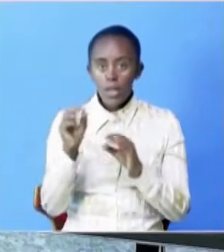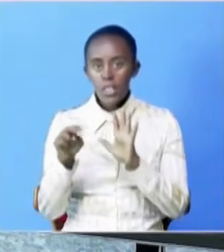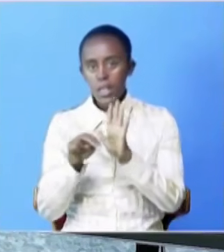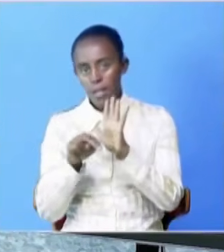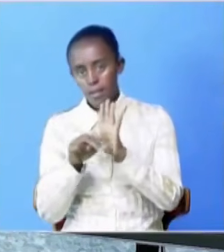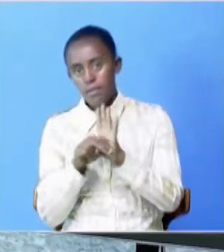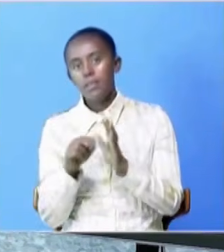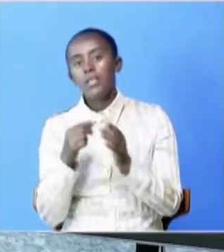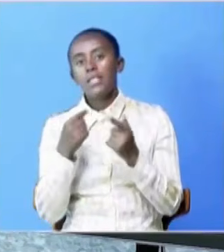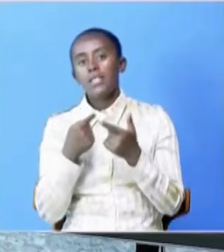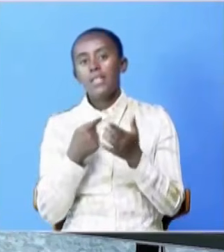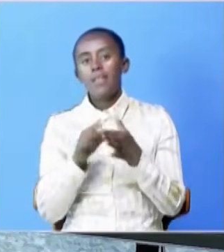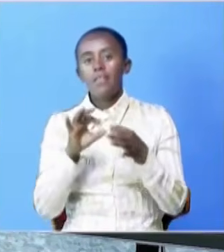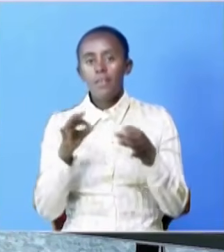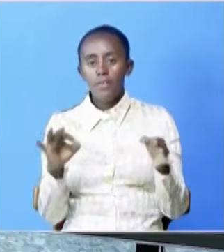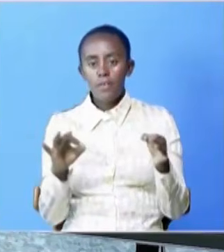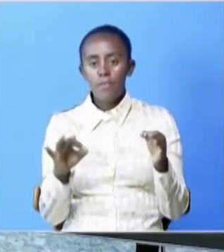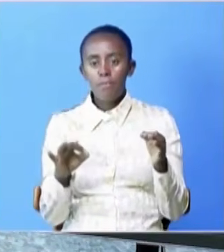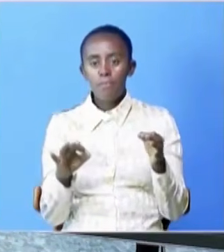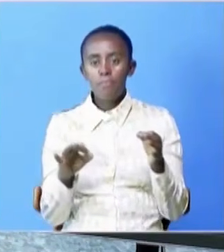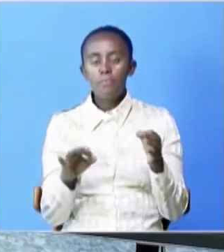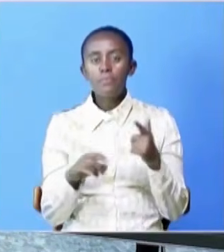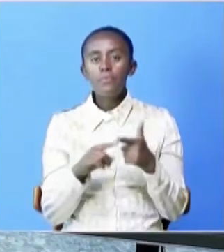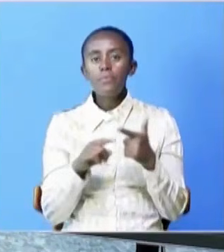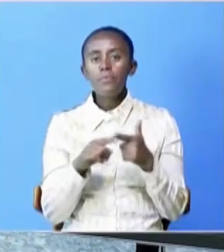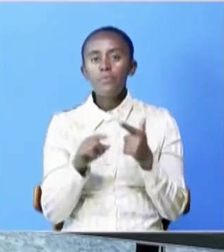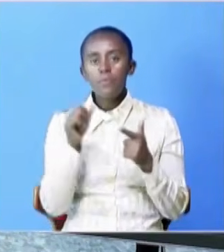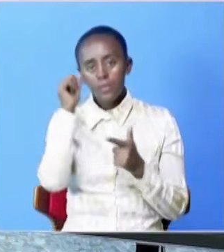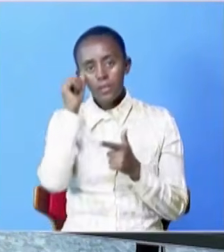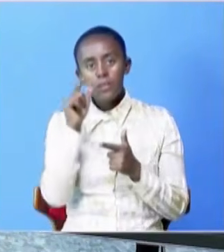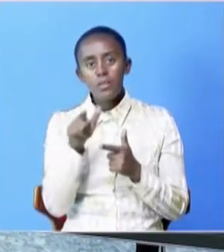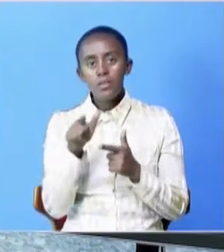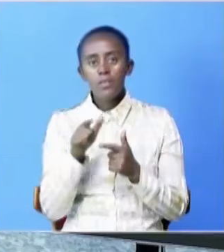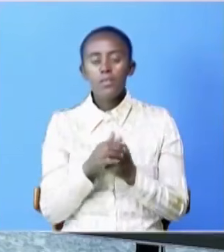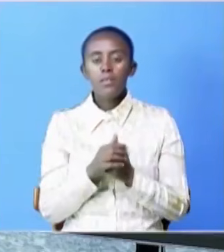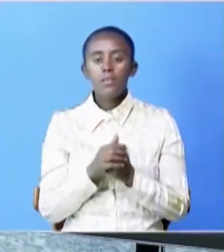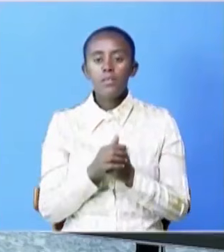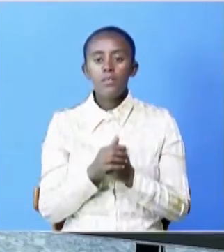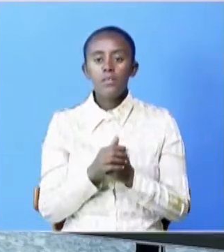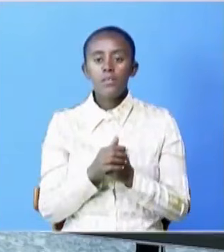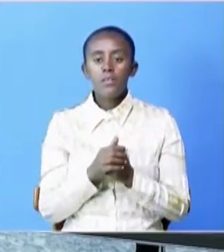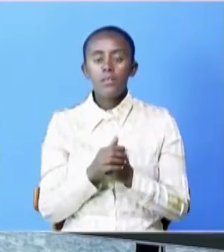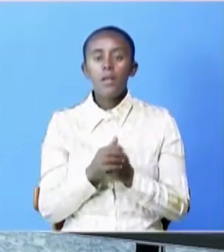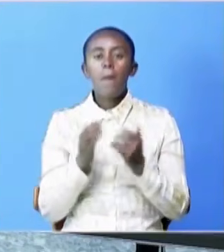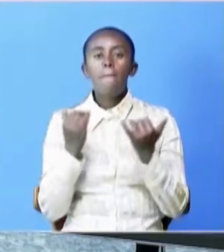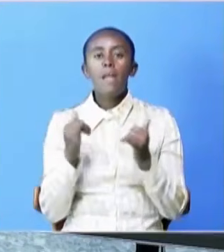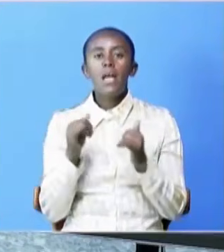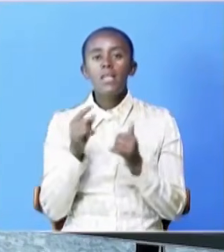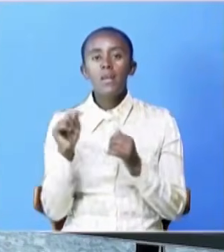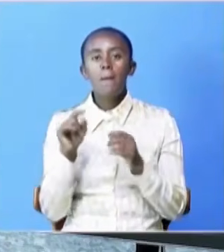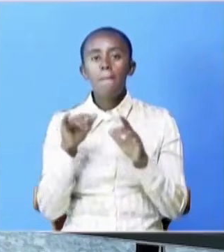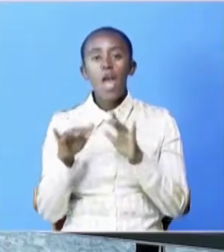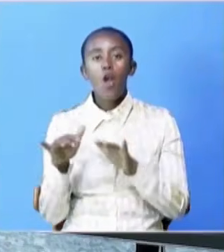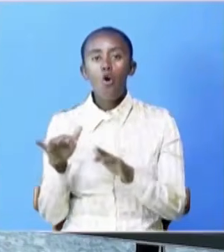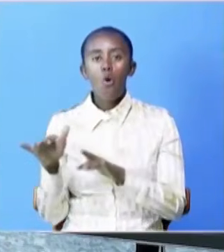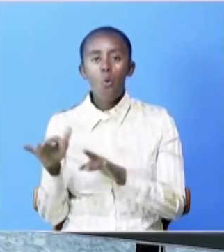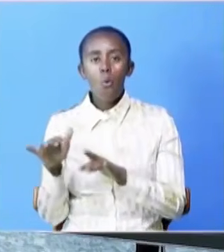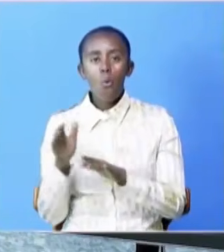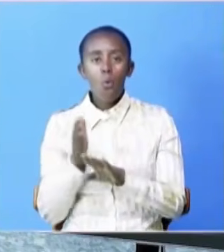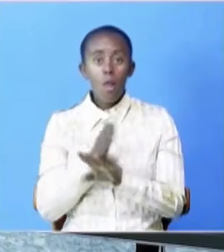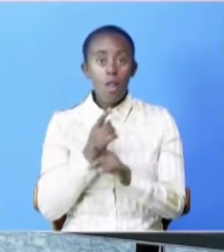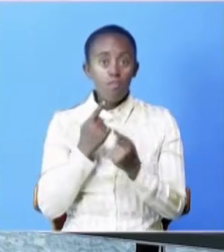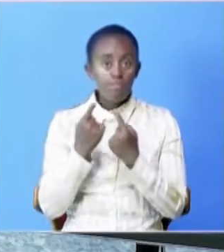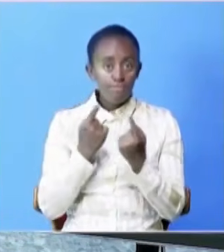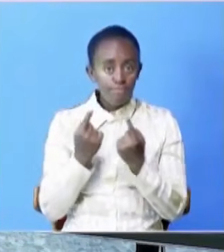this sentence. Okay, what about the second one? He play the piano. So earlier